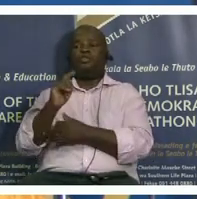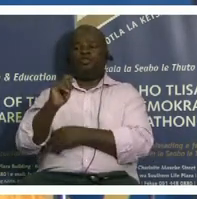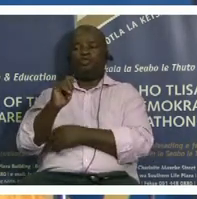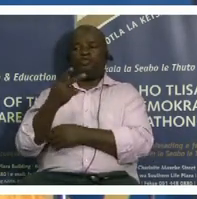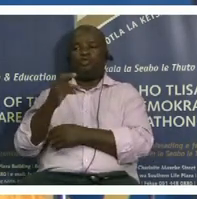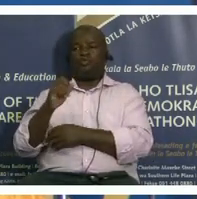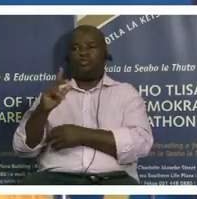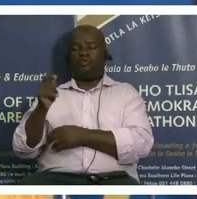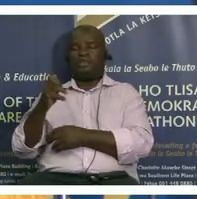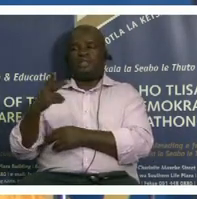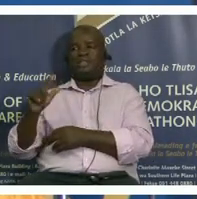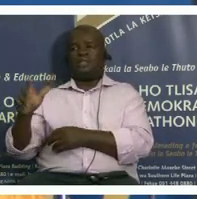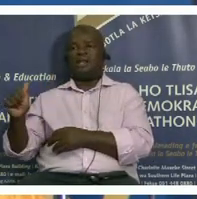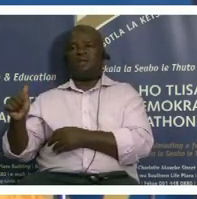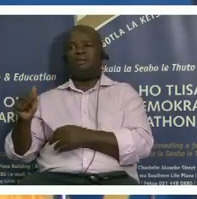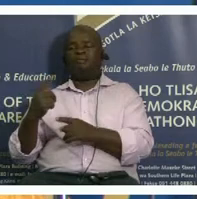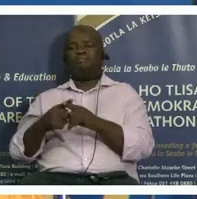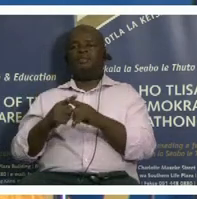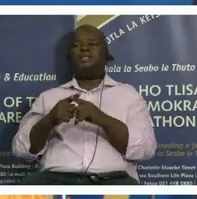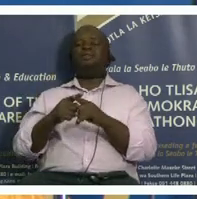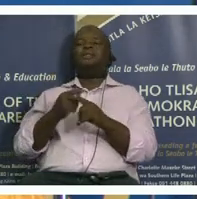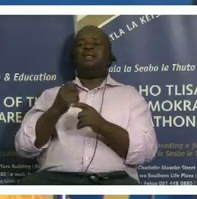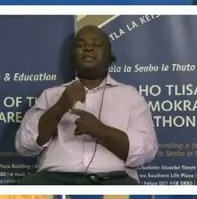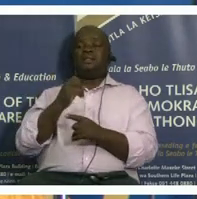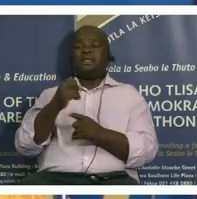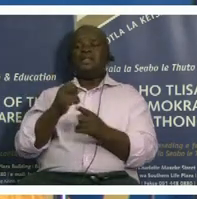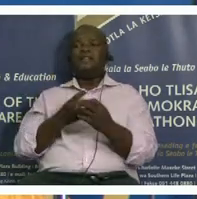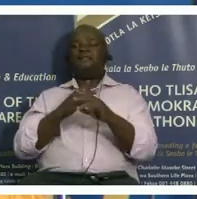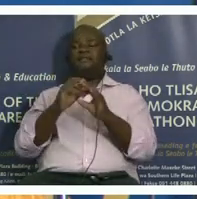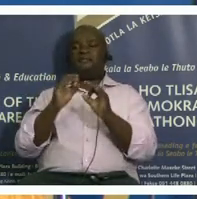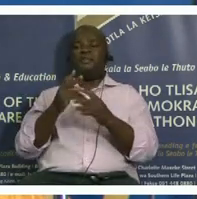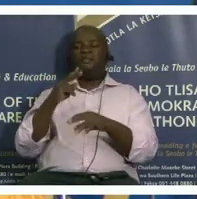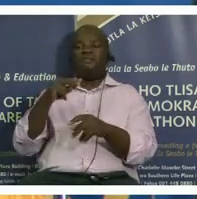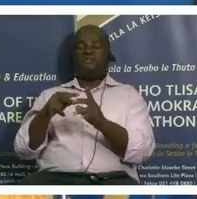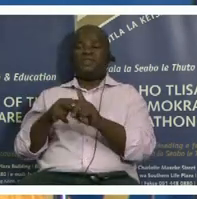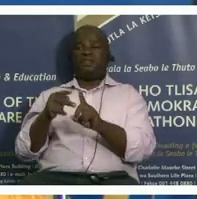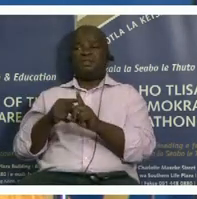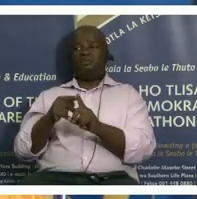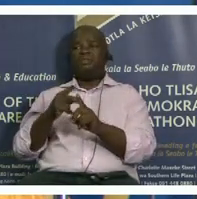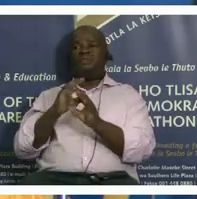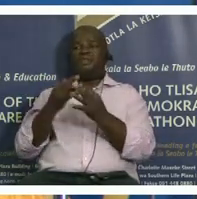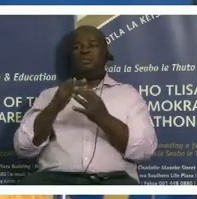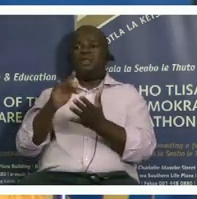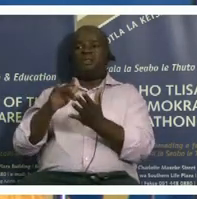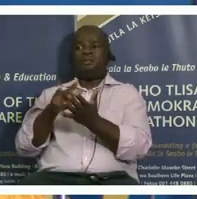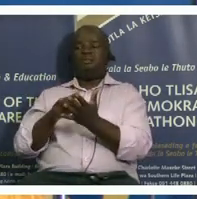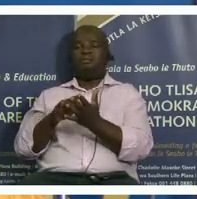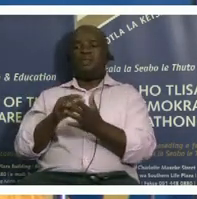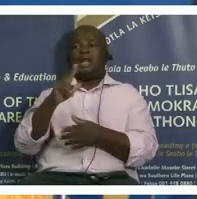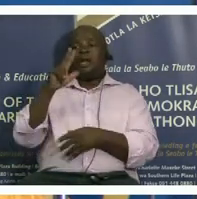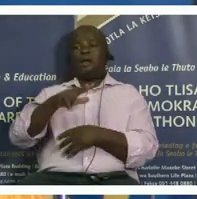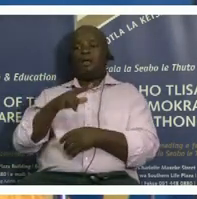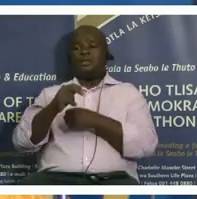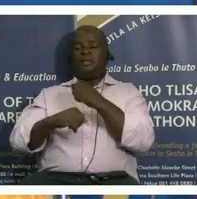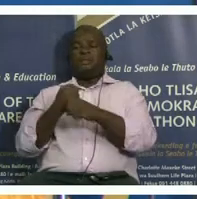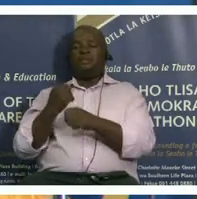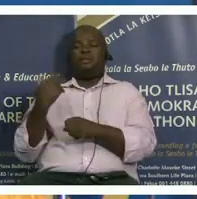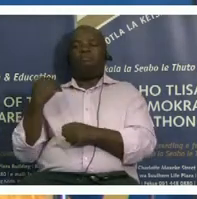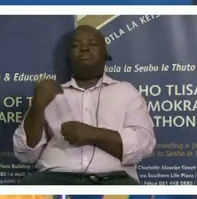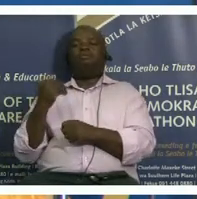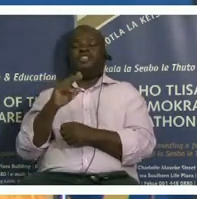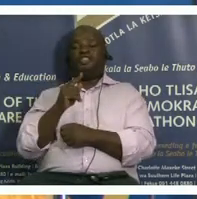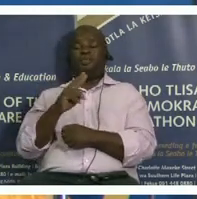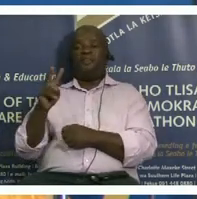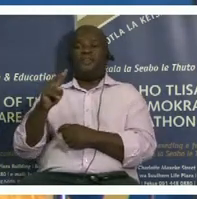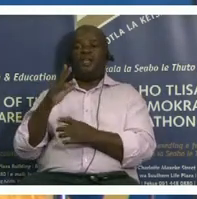houses, shelters, and victim-friendly centers. In August last year, a newly built gender-based violence